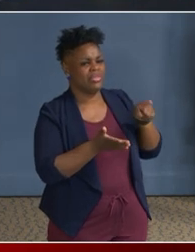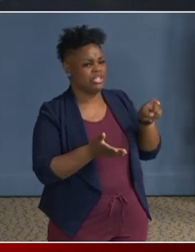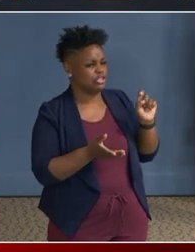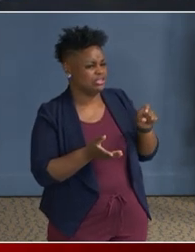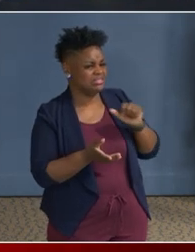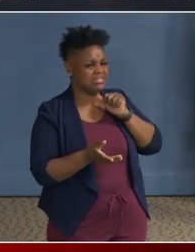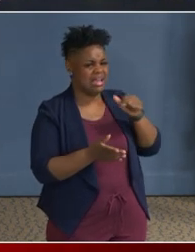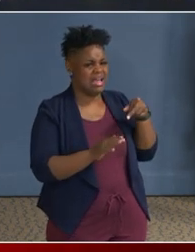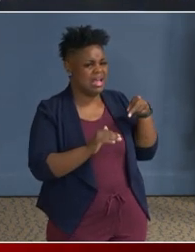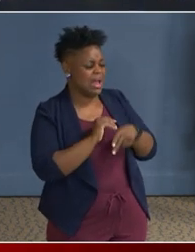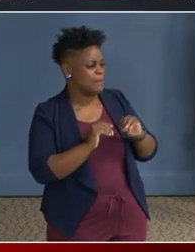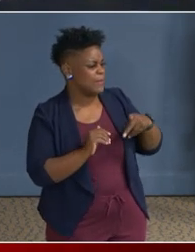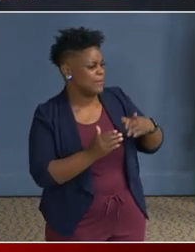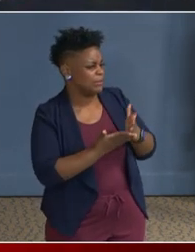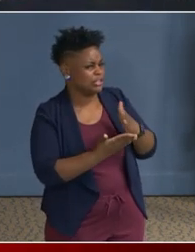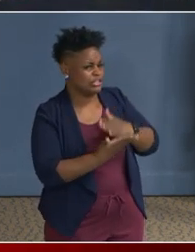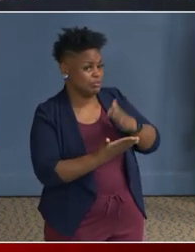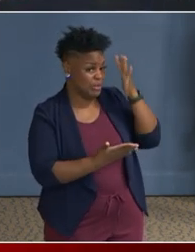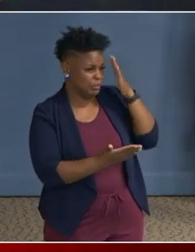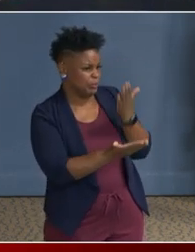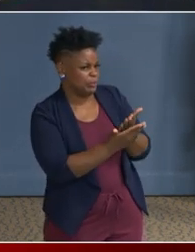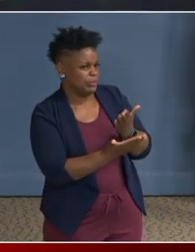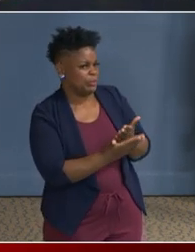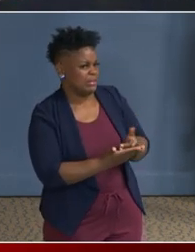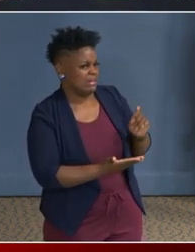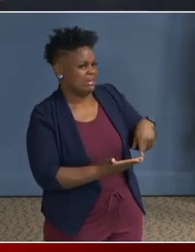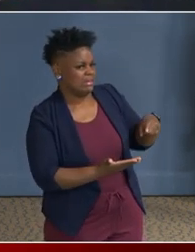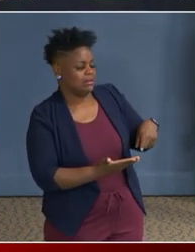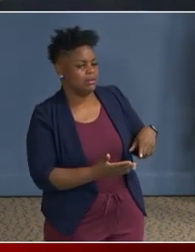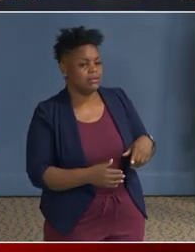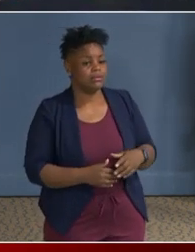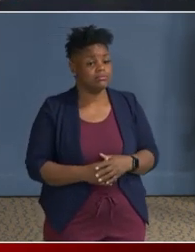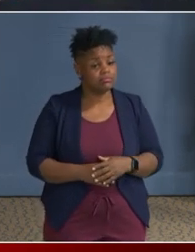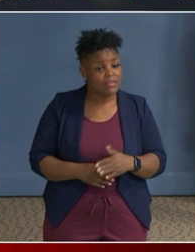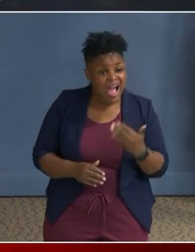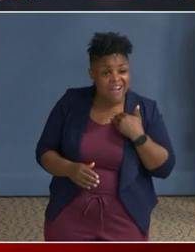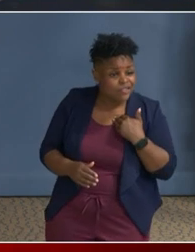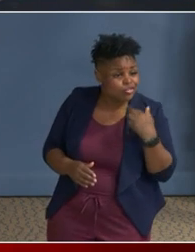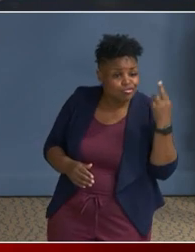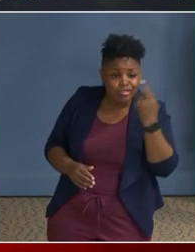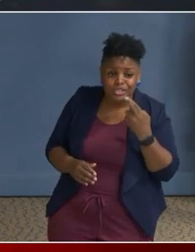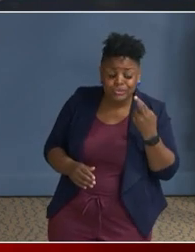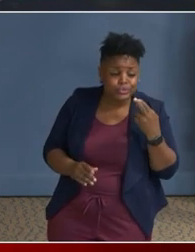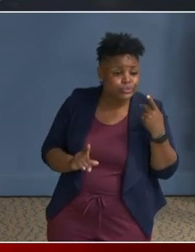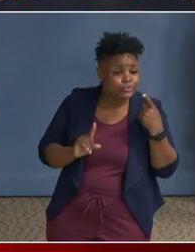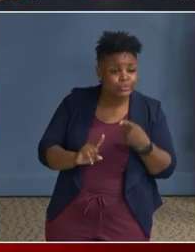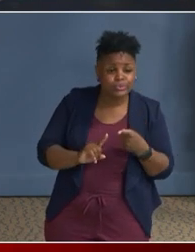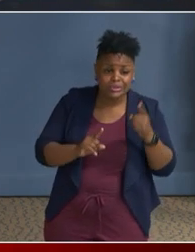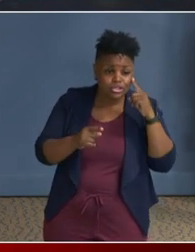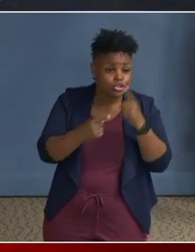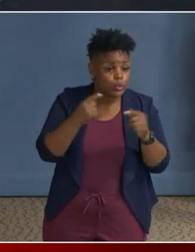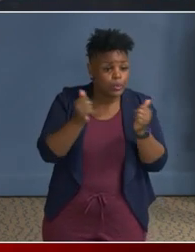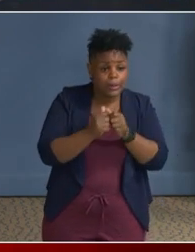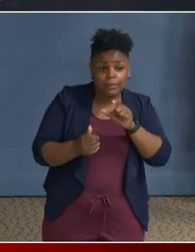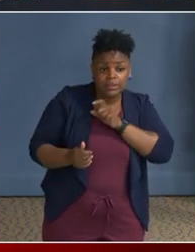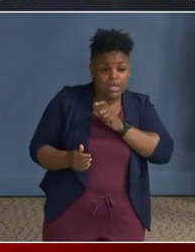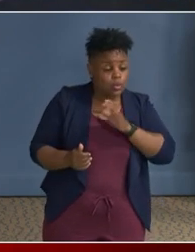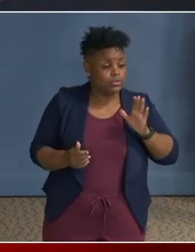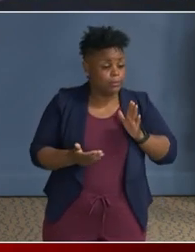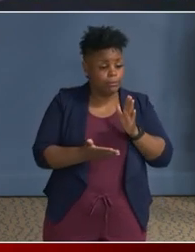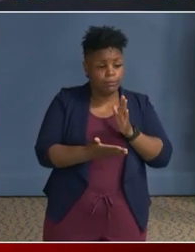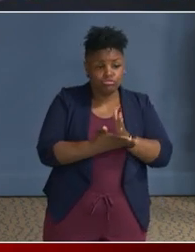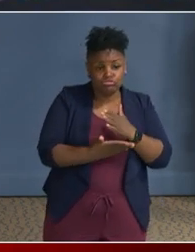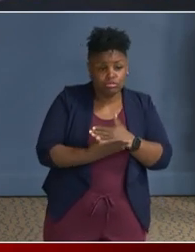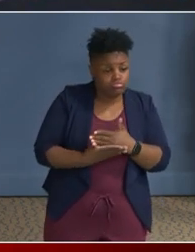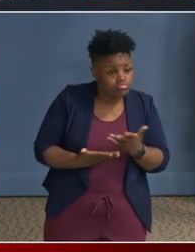budget? Well, there are a lot of reasons to fight back against that. But I think that you've